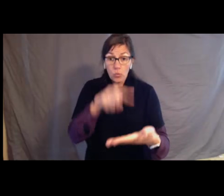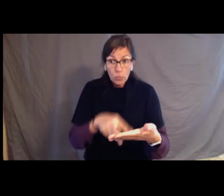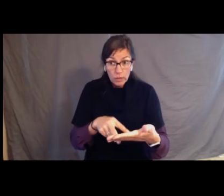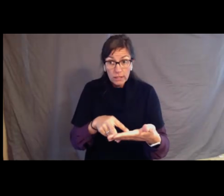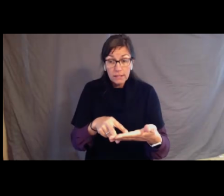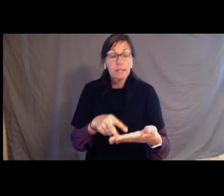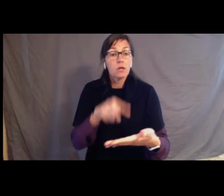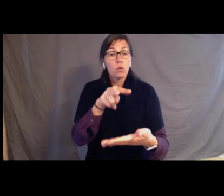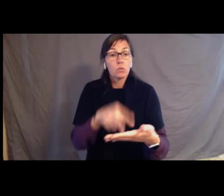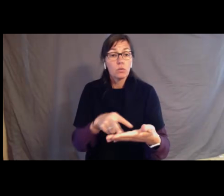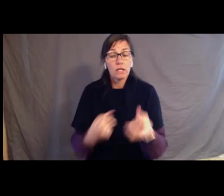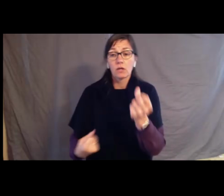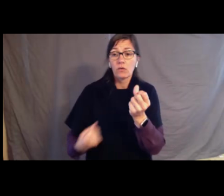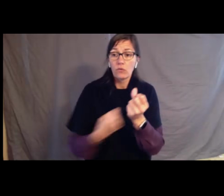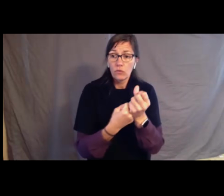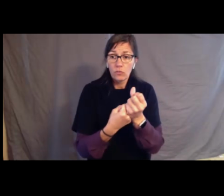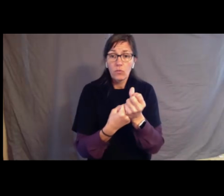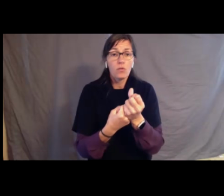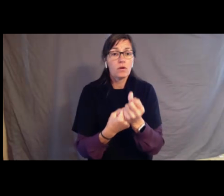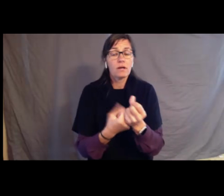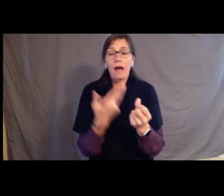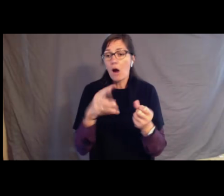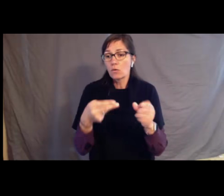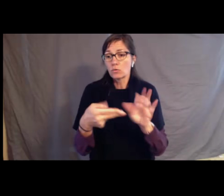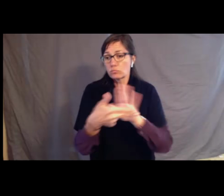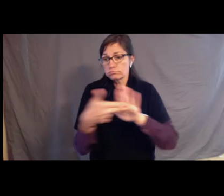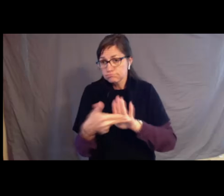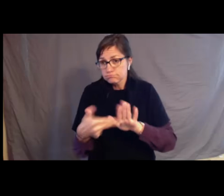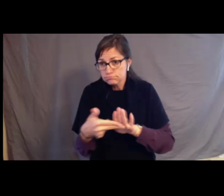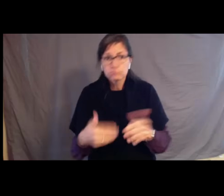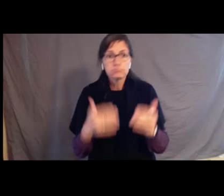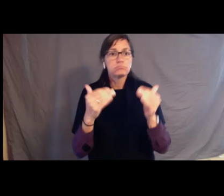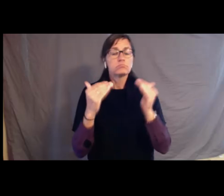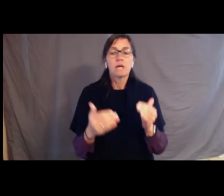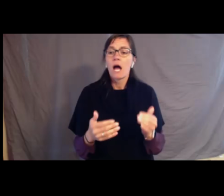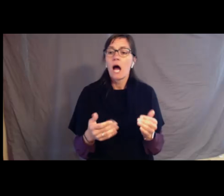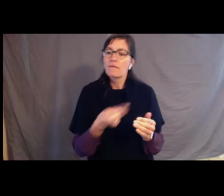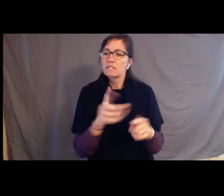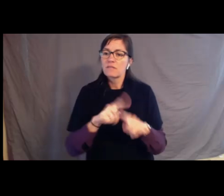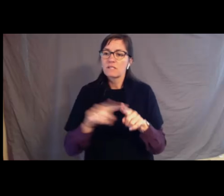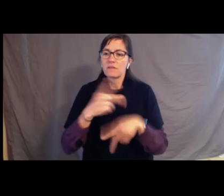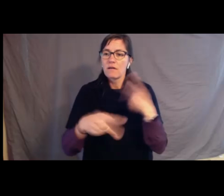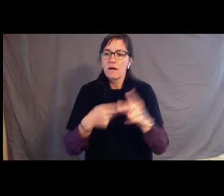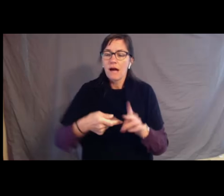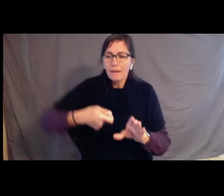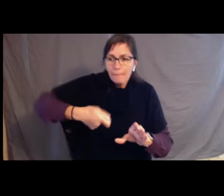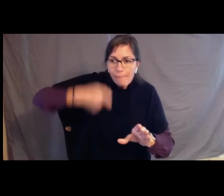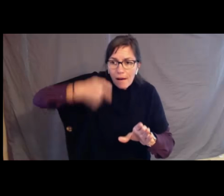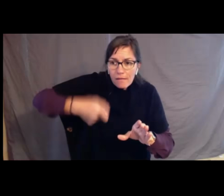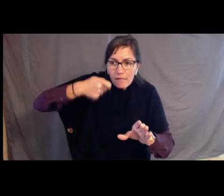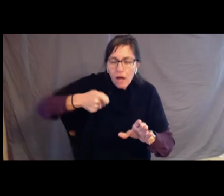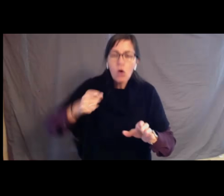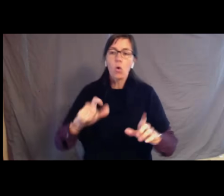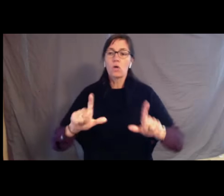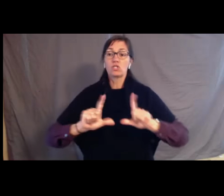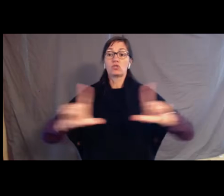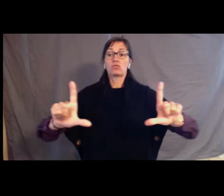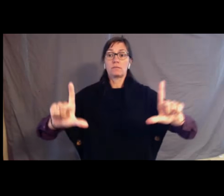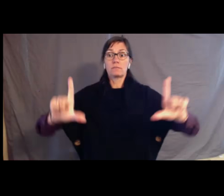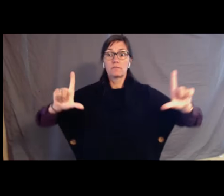reading materials are. There's a variety of handheld magnifiers, video magnifiers, screen